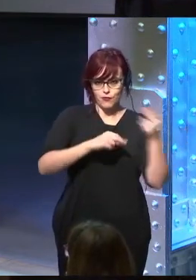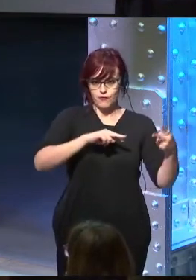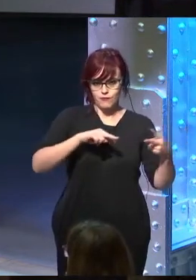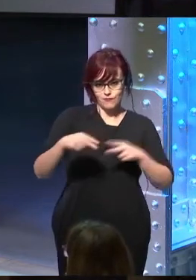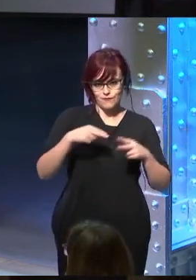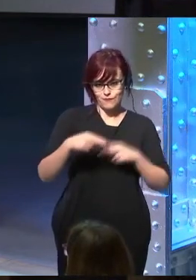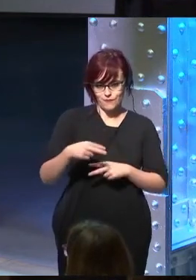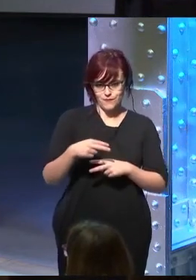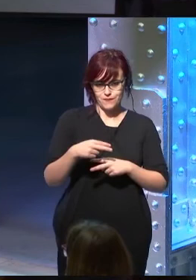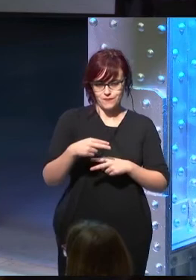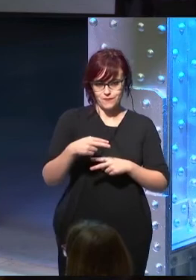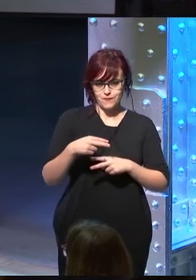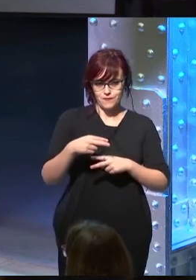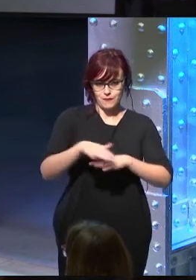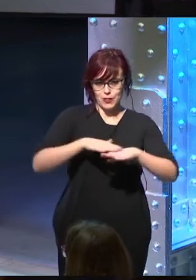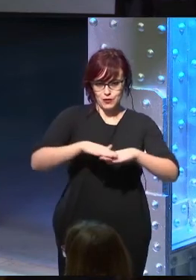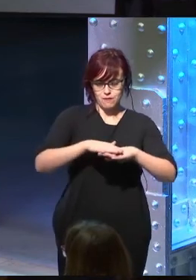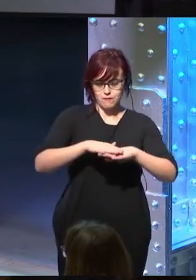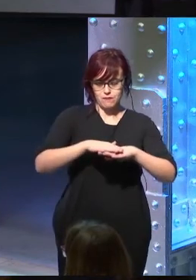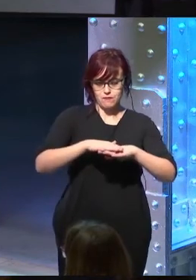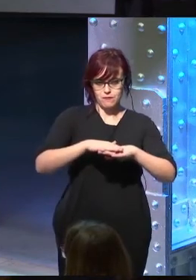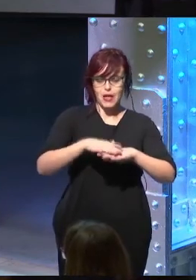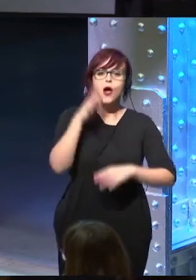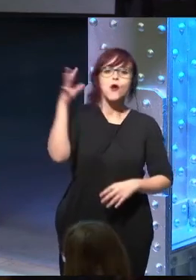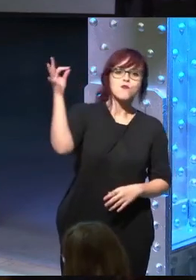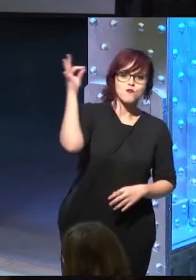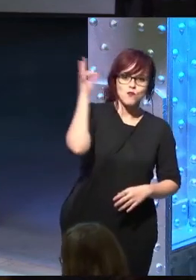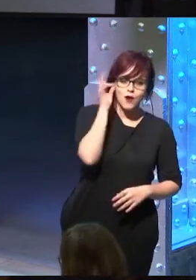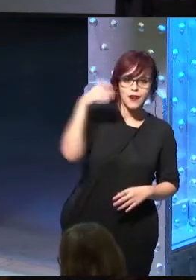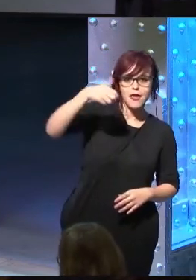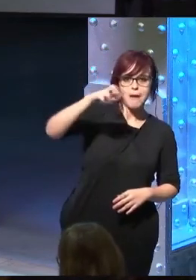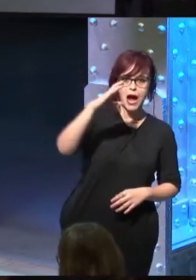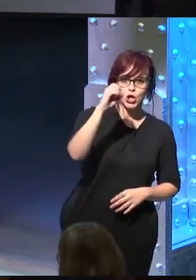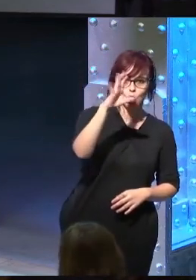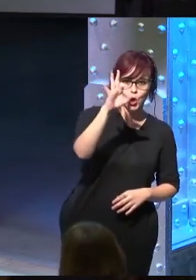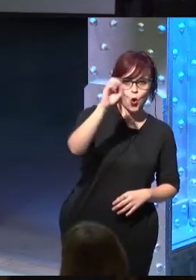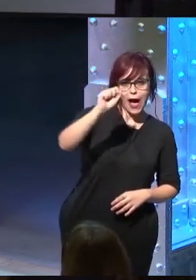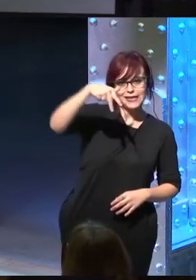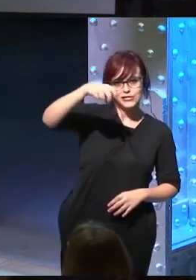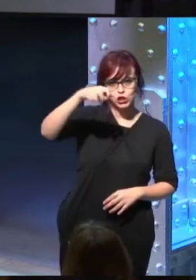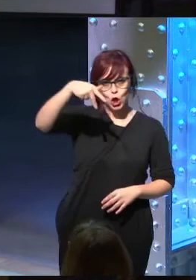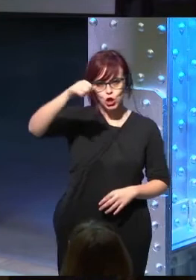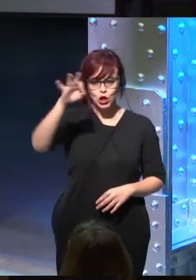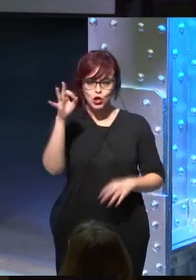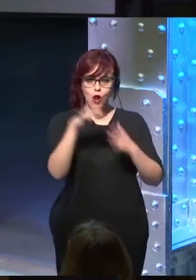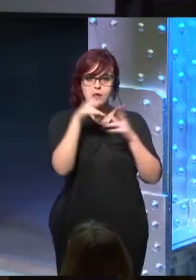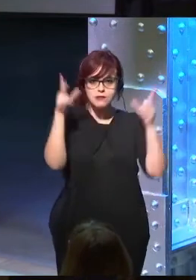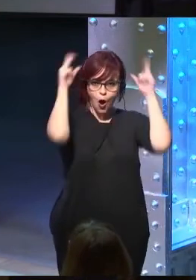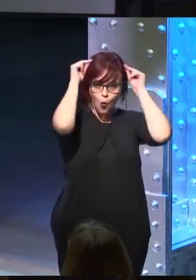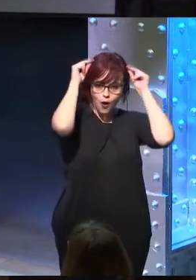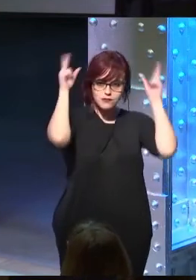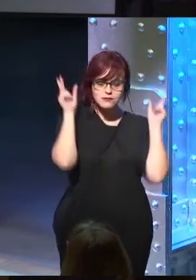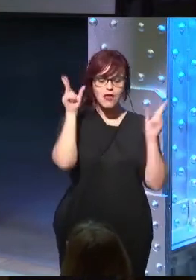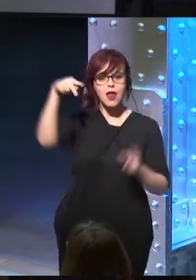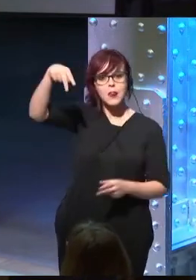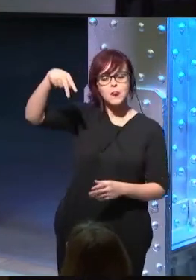to see. That was one way, albeit a very nasty, bloody way, in which the